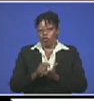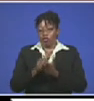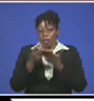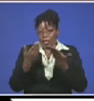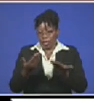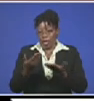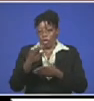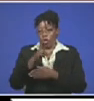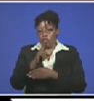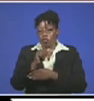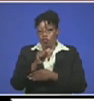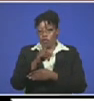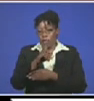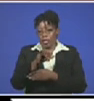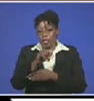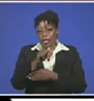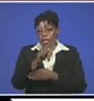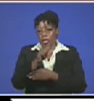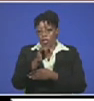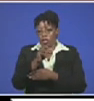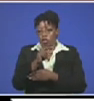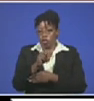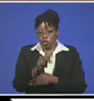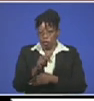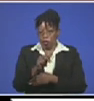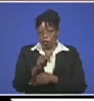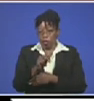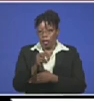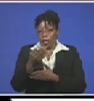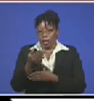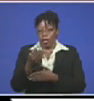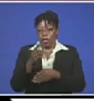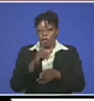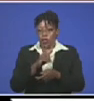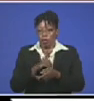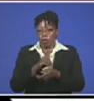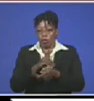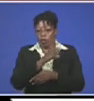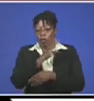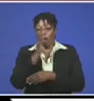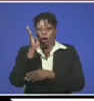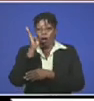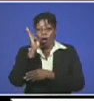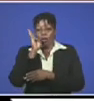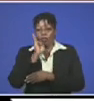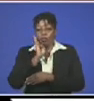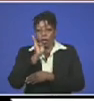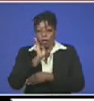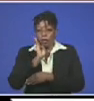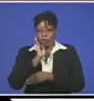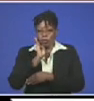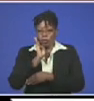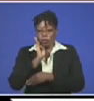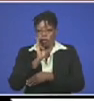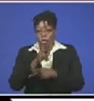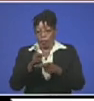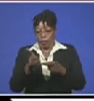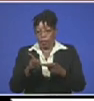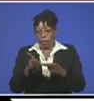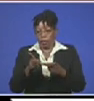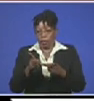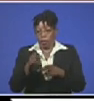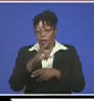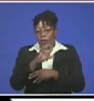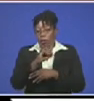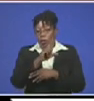Nassau at Dr. Conville Brown's facility on Collins Avenue. So that was most